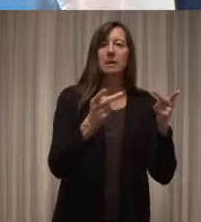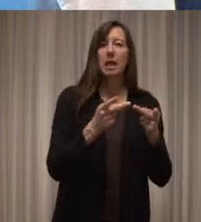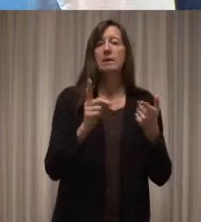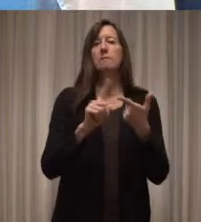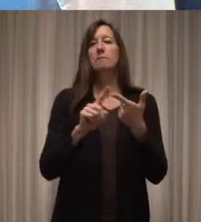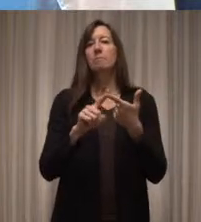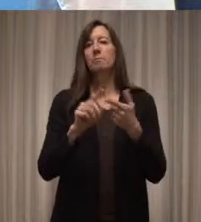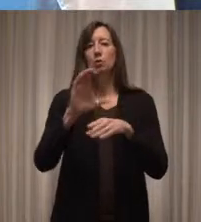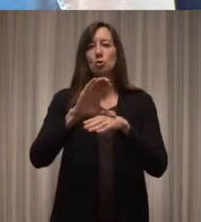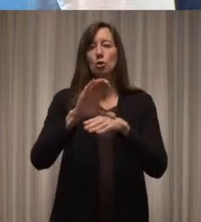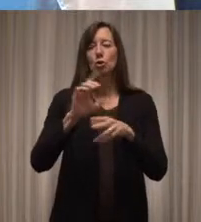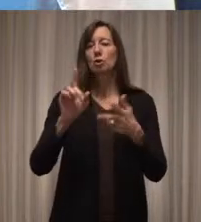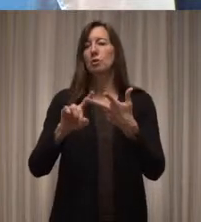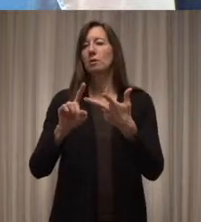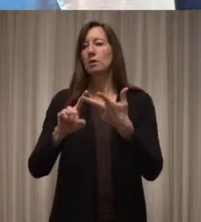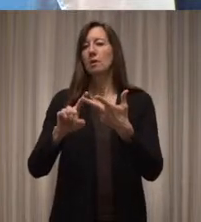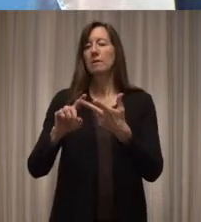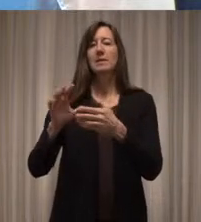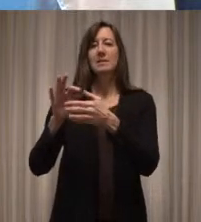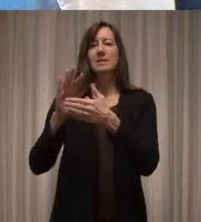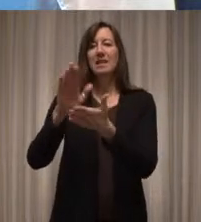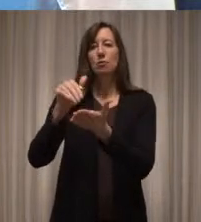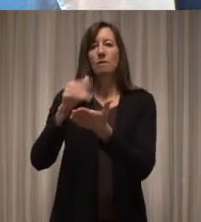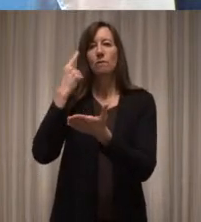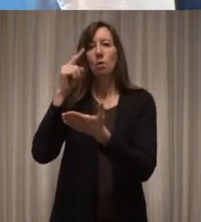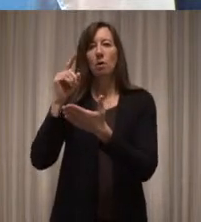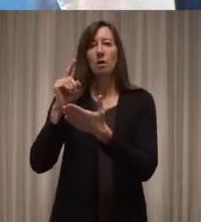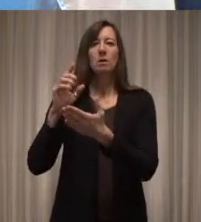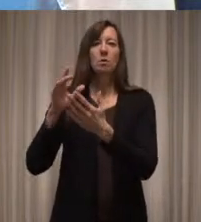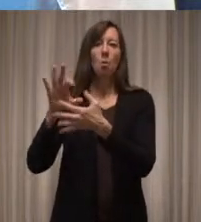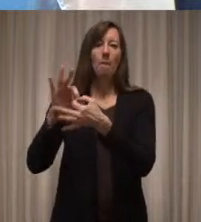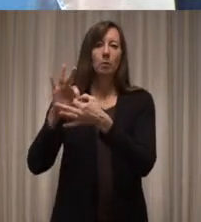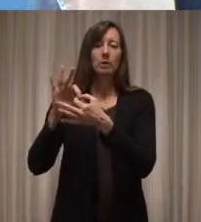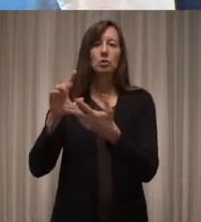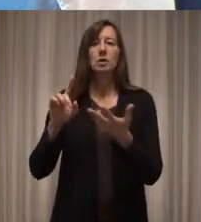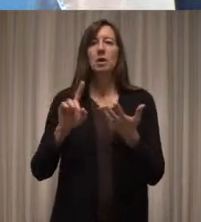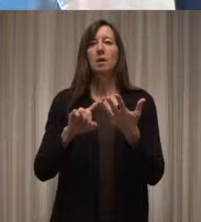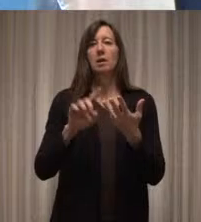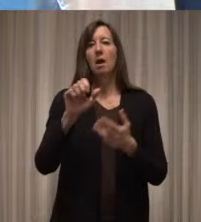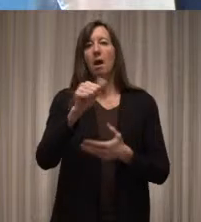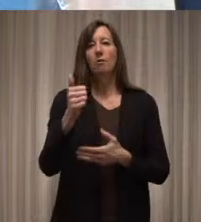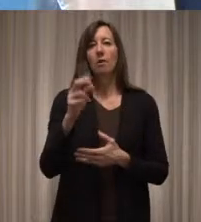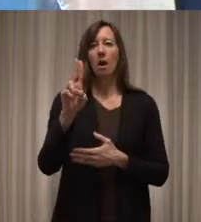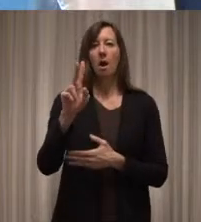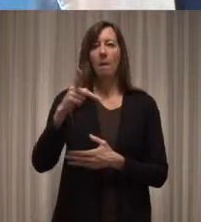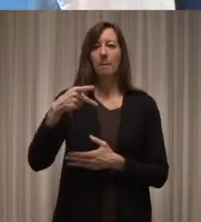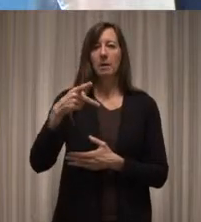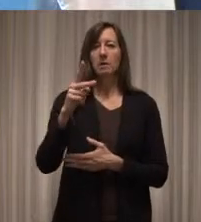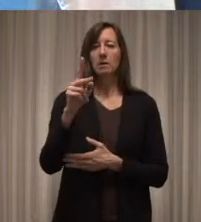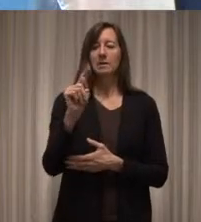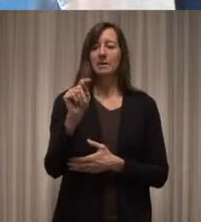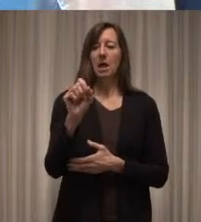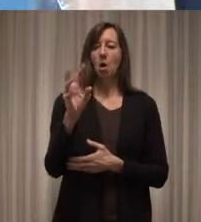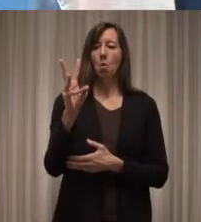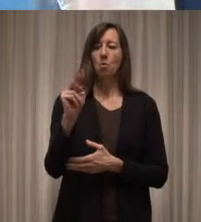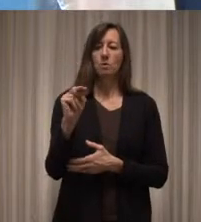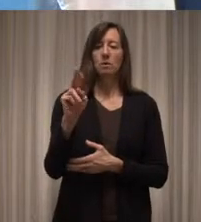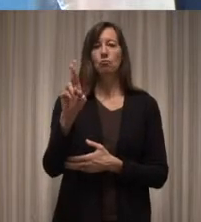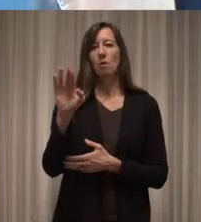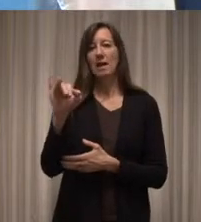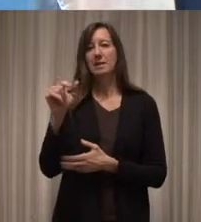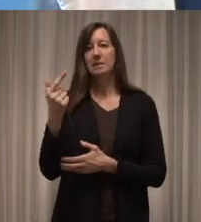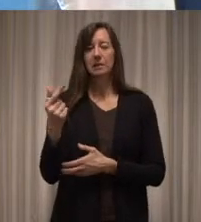Center for Cooperative Education, and other Midtown Rising and other community groups that are making sure that as we go about our